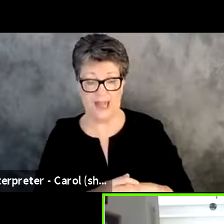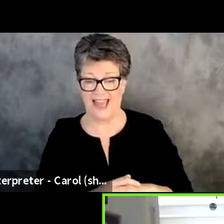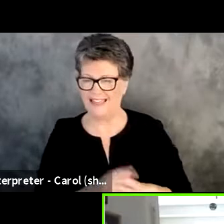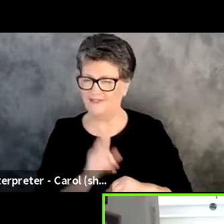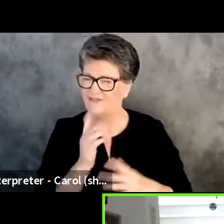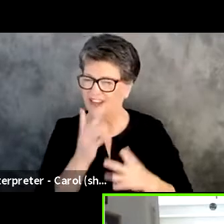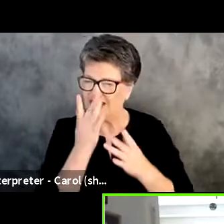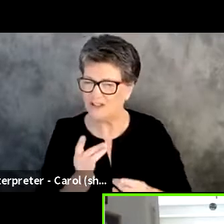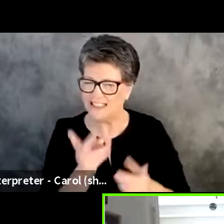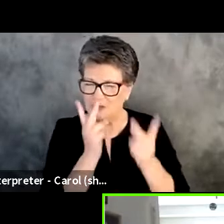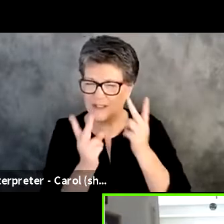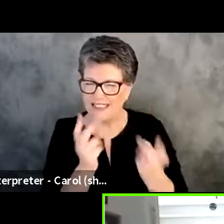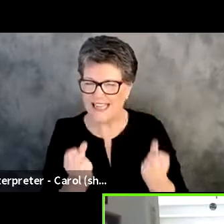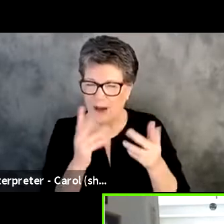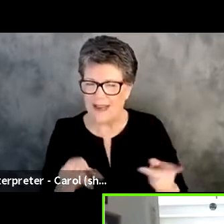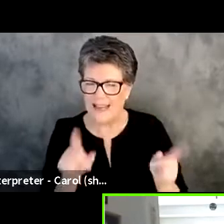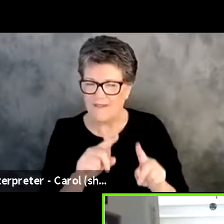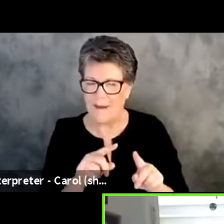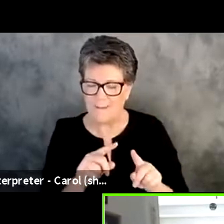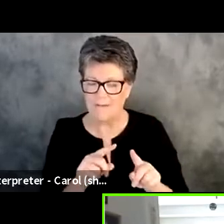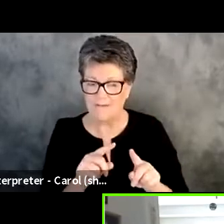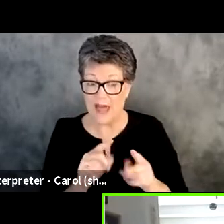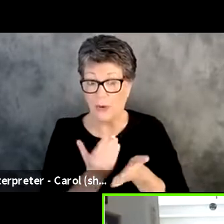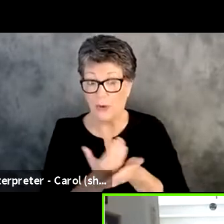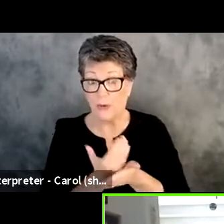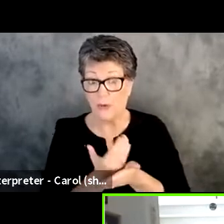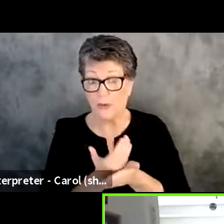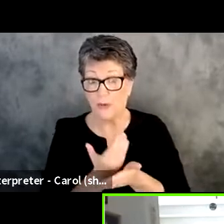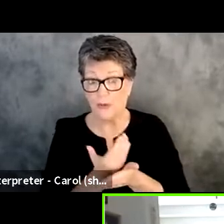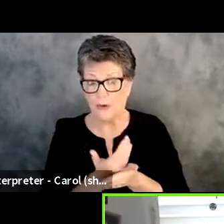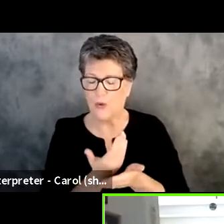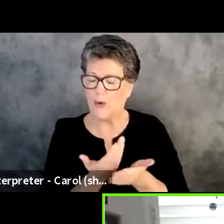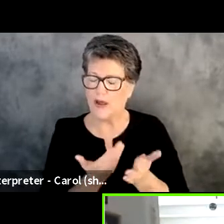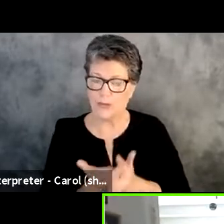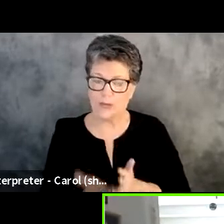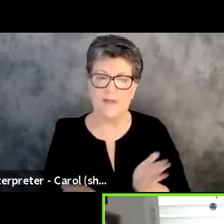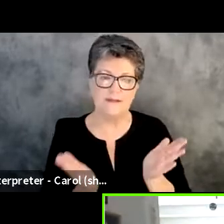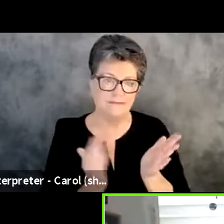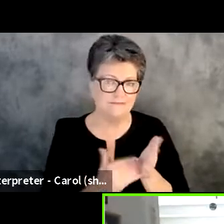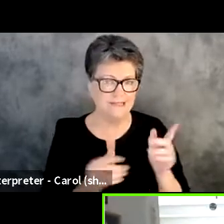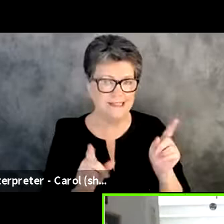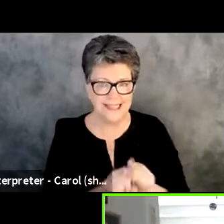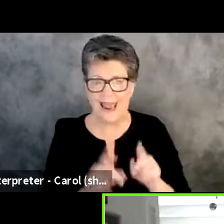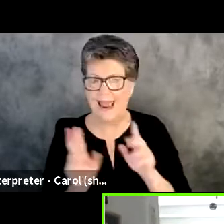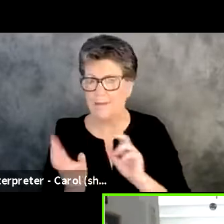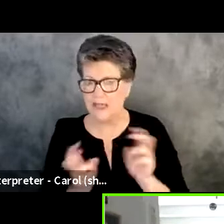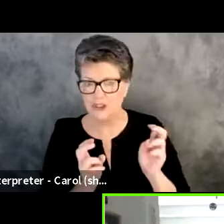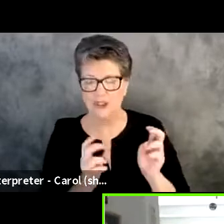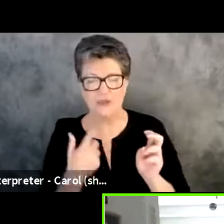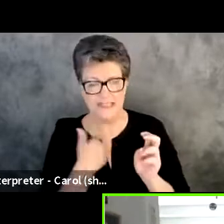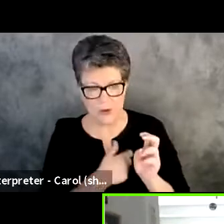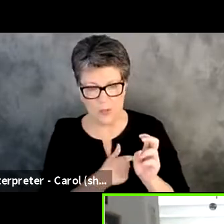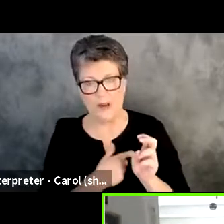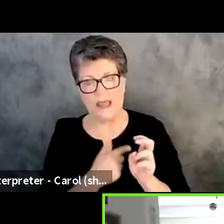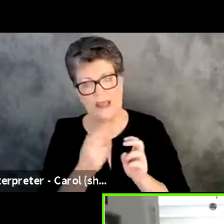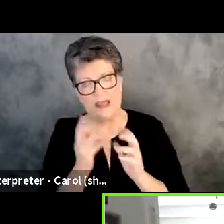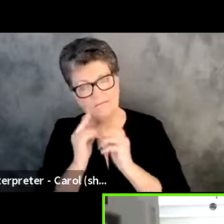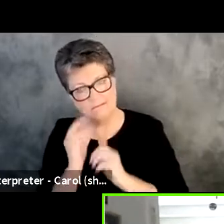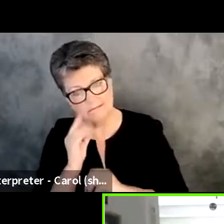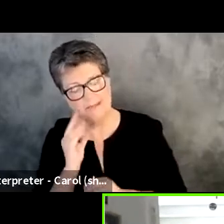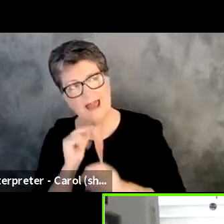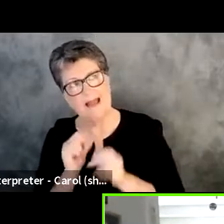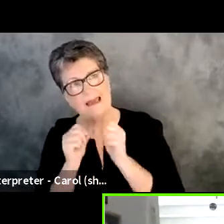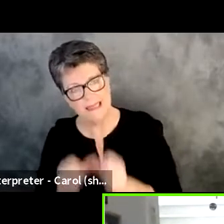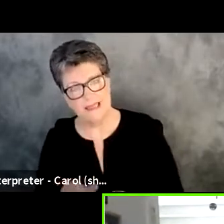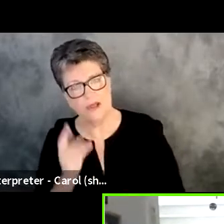interesting to see how many of them are new and are going through the same issues that we have gone through and continue